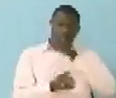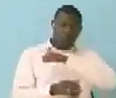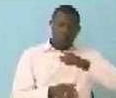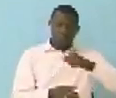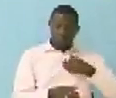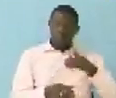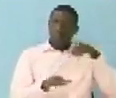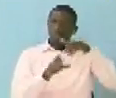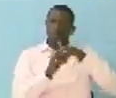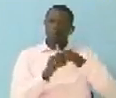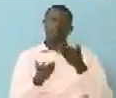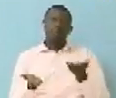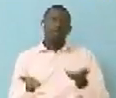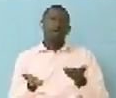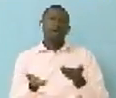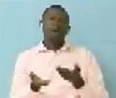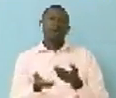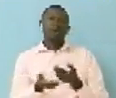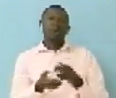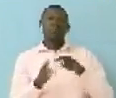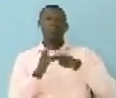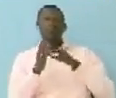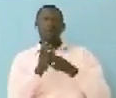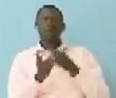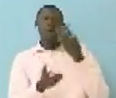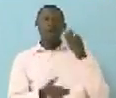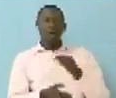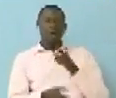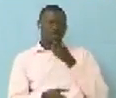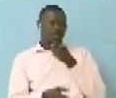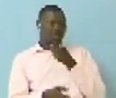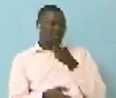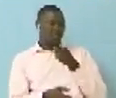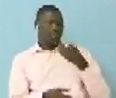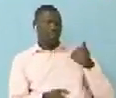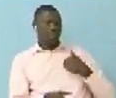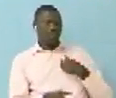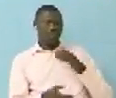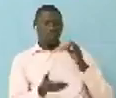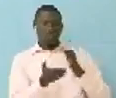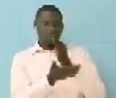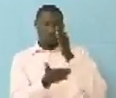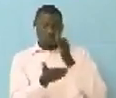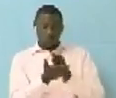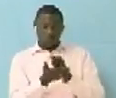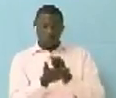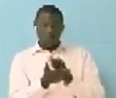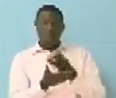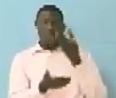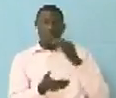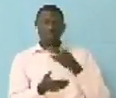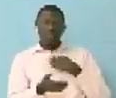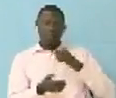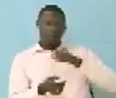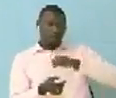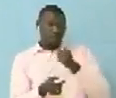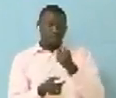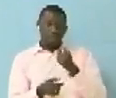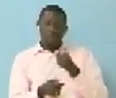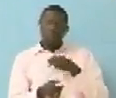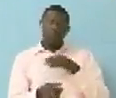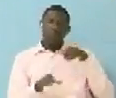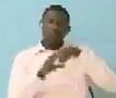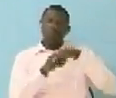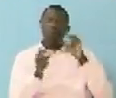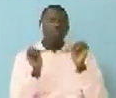So how could this kind of people be trusted? If he can deny his involvement there at